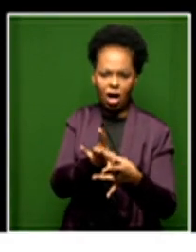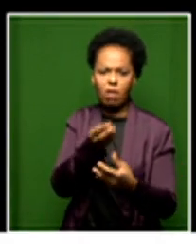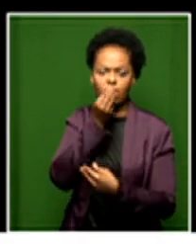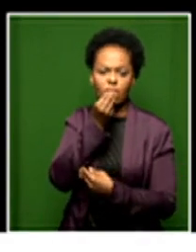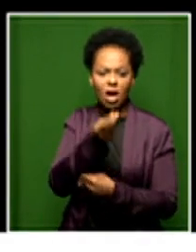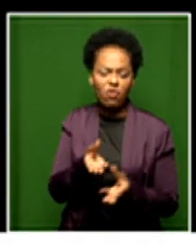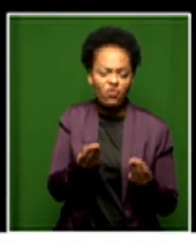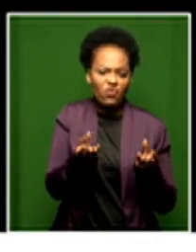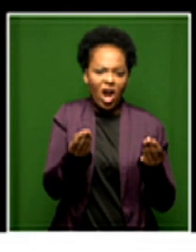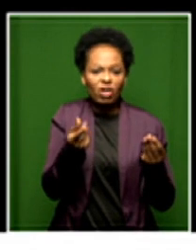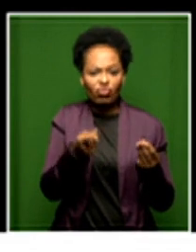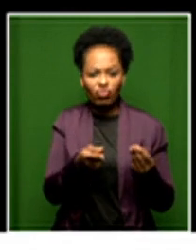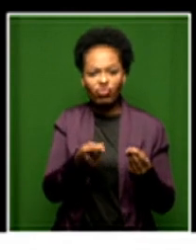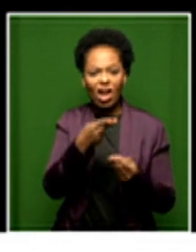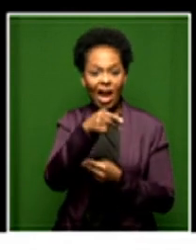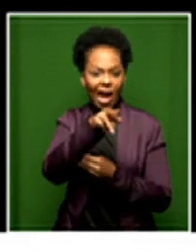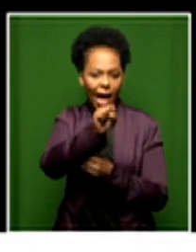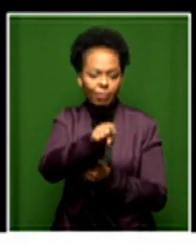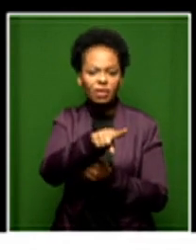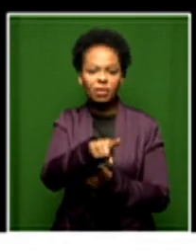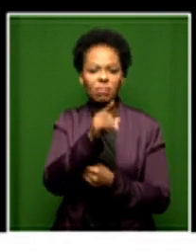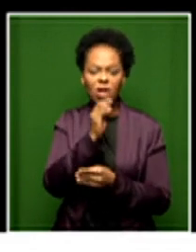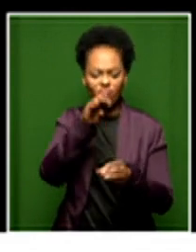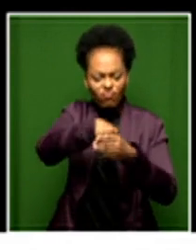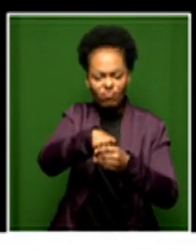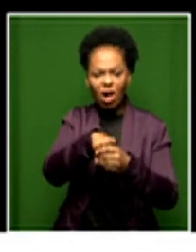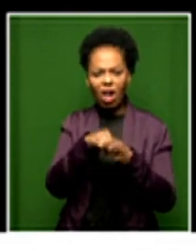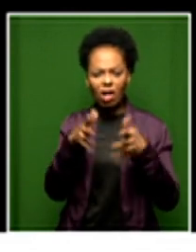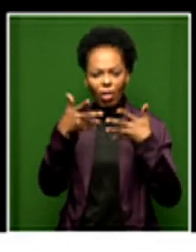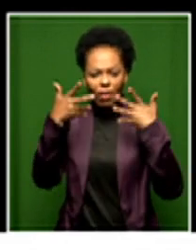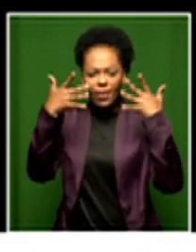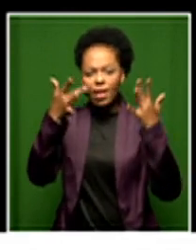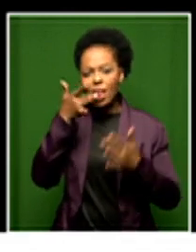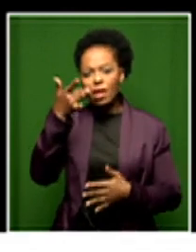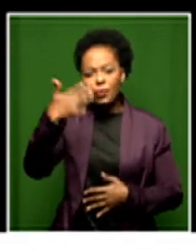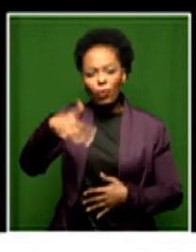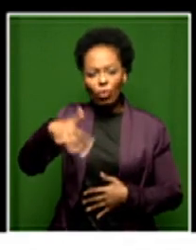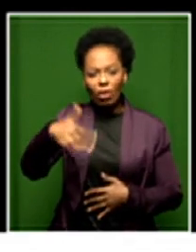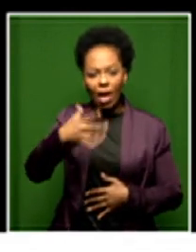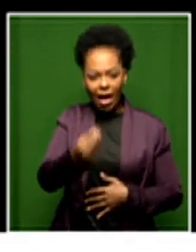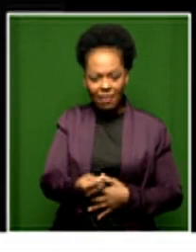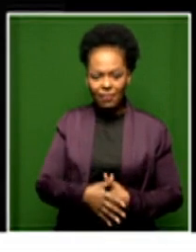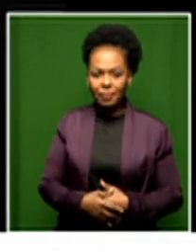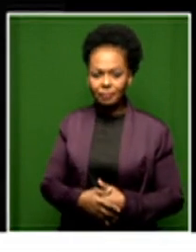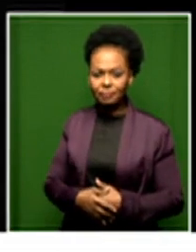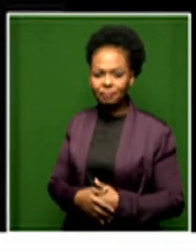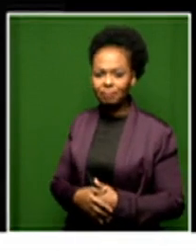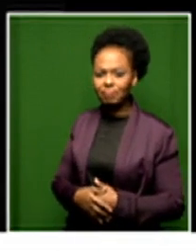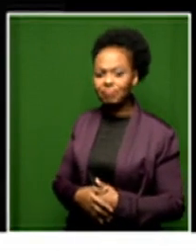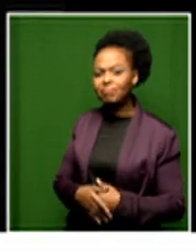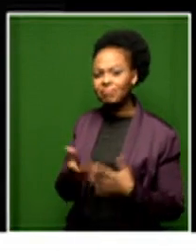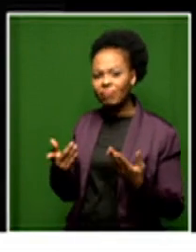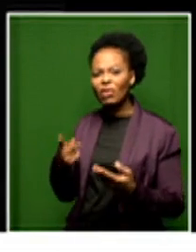fresh ingredients, fresh herbs, they contain so much aroma and so much flavor. Okay, and then your desserts. What's